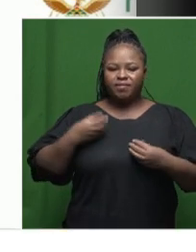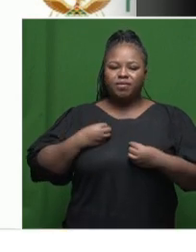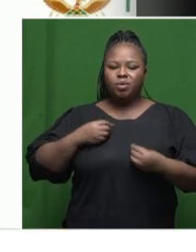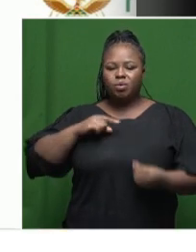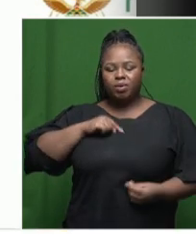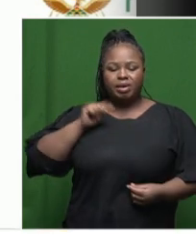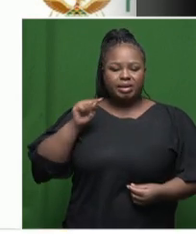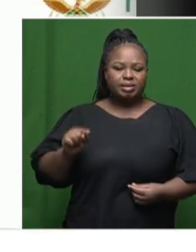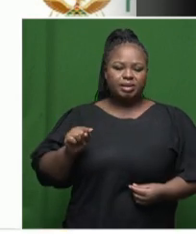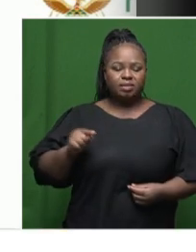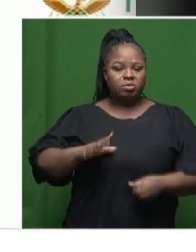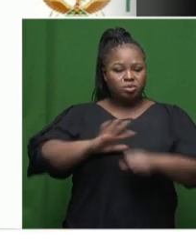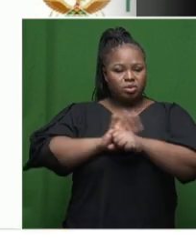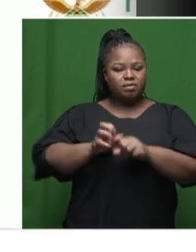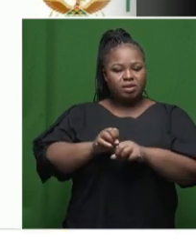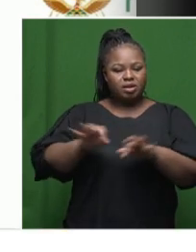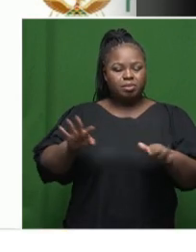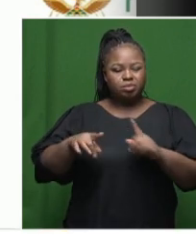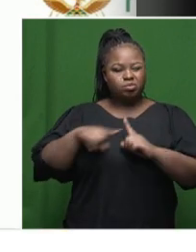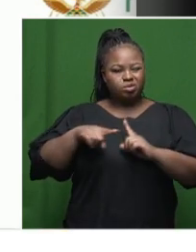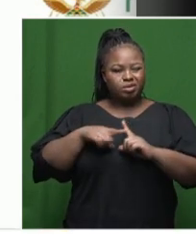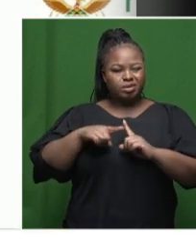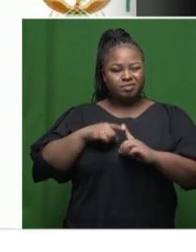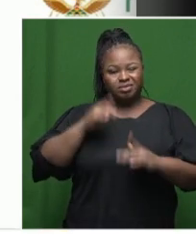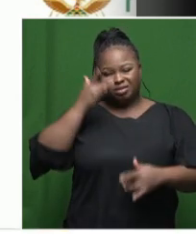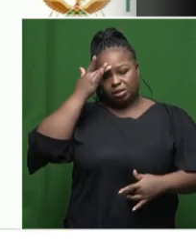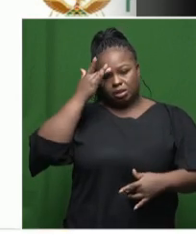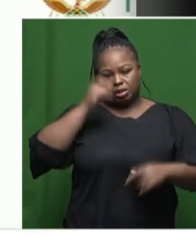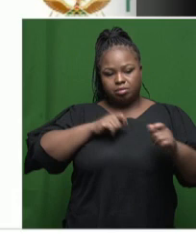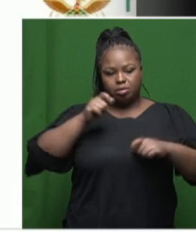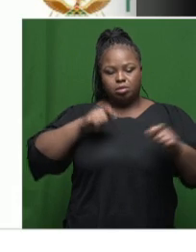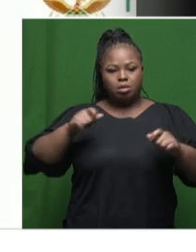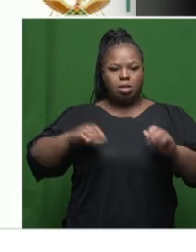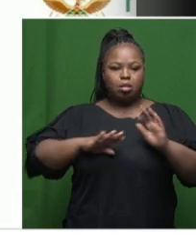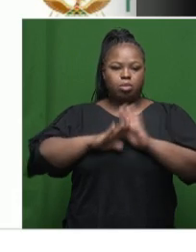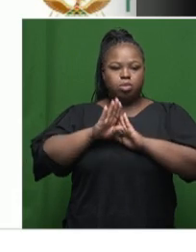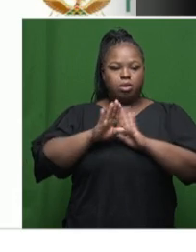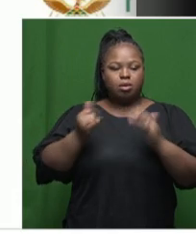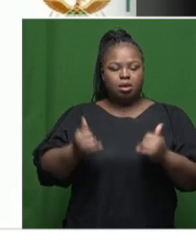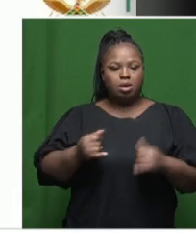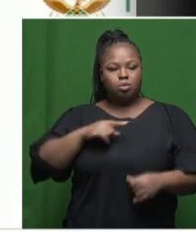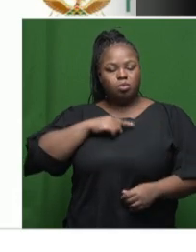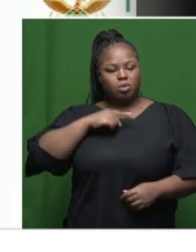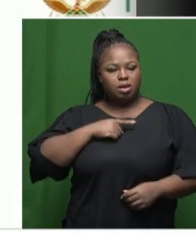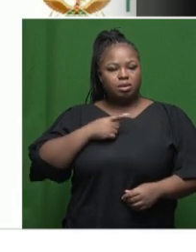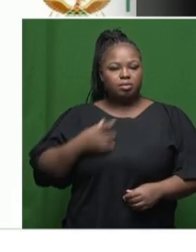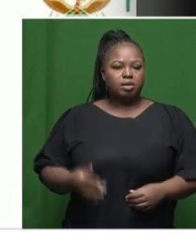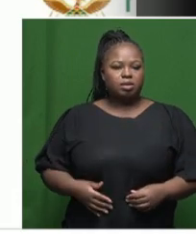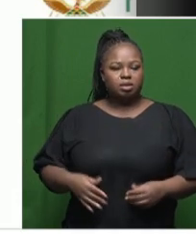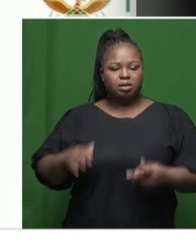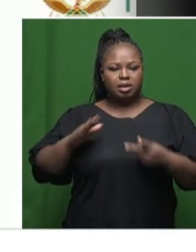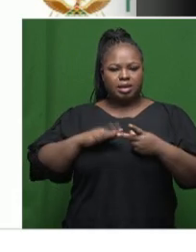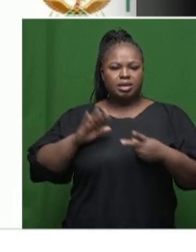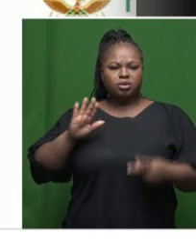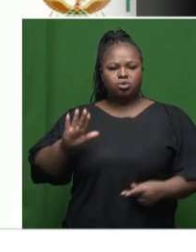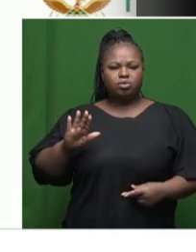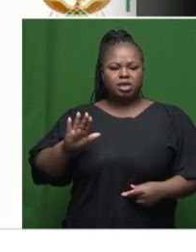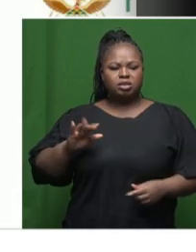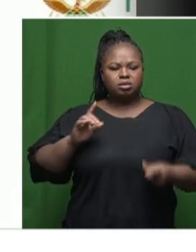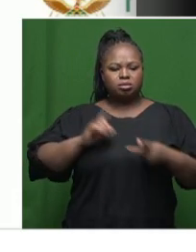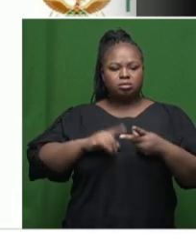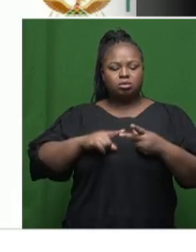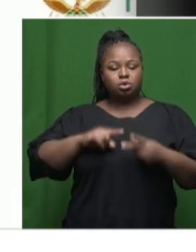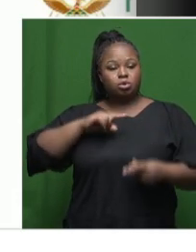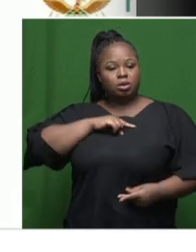rising number of COVID-19 positive cases, especially the latest number of yesterday, as correctly said that yesterday we